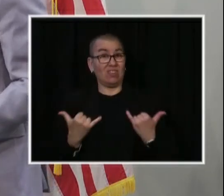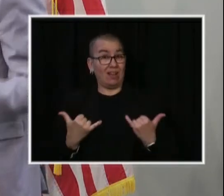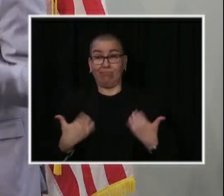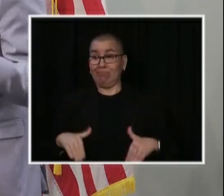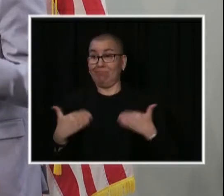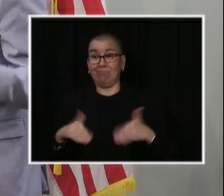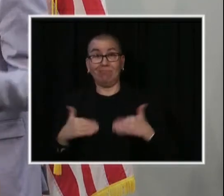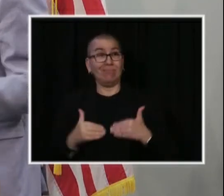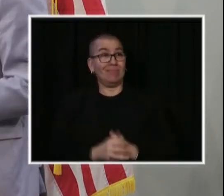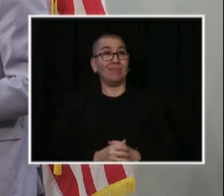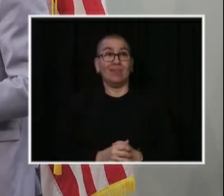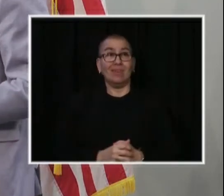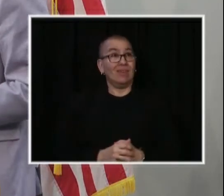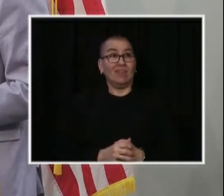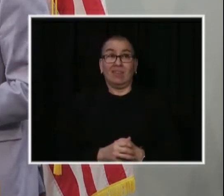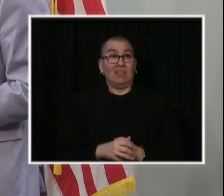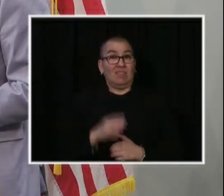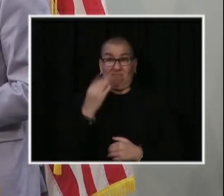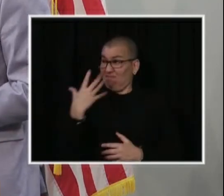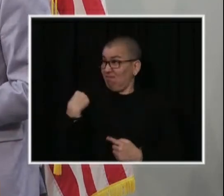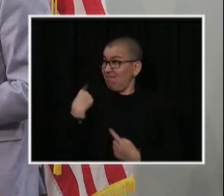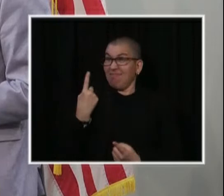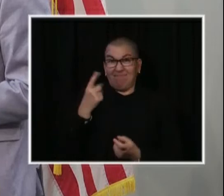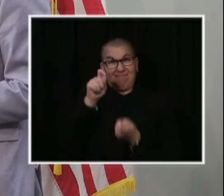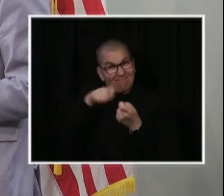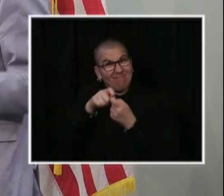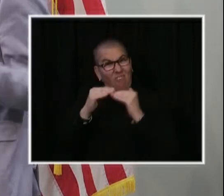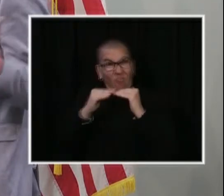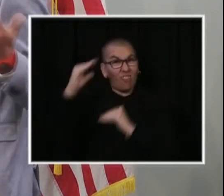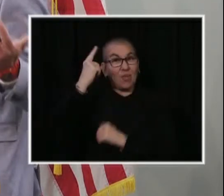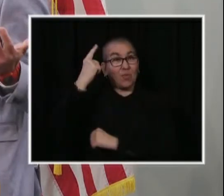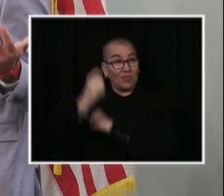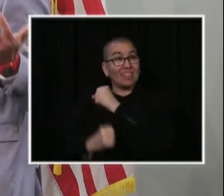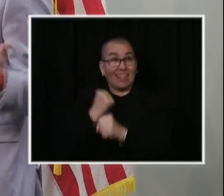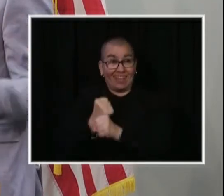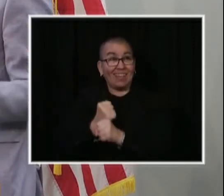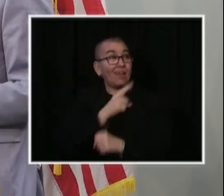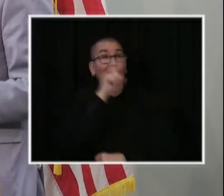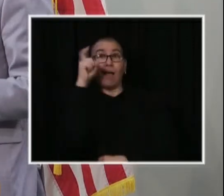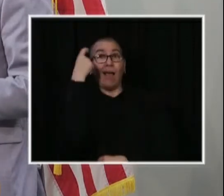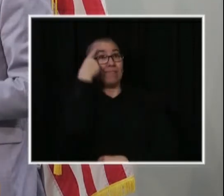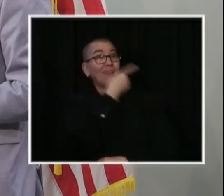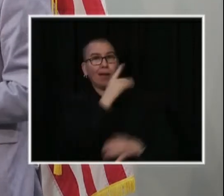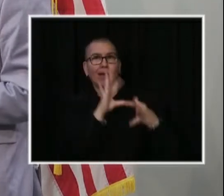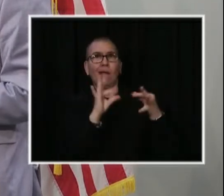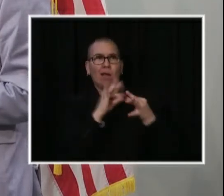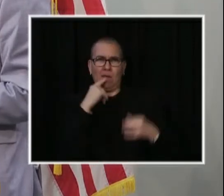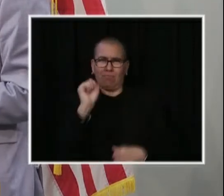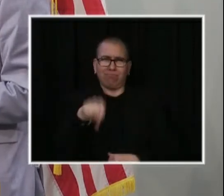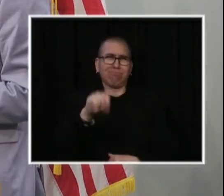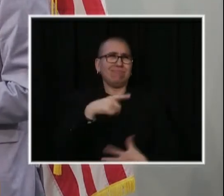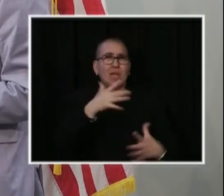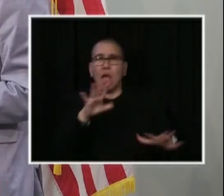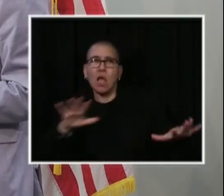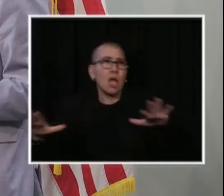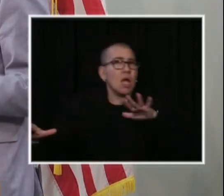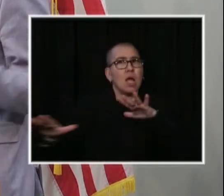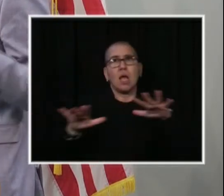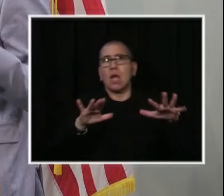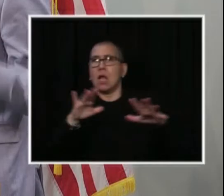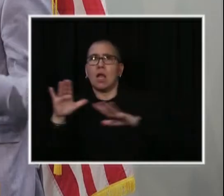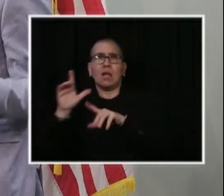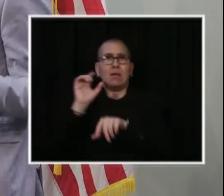it has been over a year, as the Commissioner and Governor said, that we have been working with workers and businesses across Minnesota on navigating this pandemic. We have